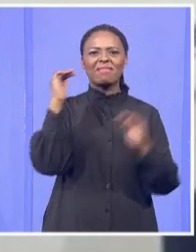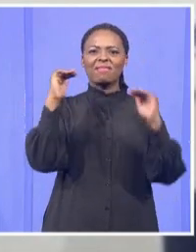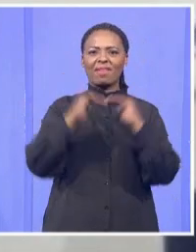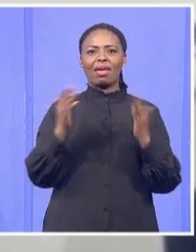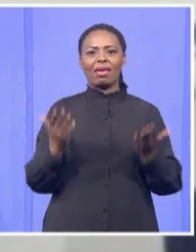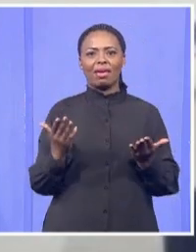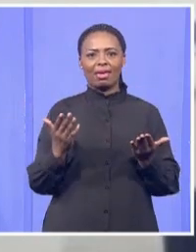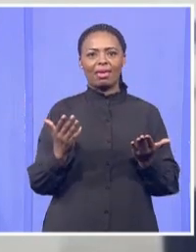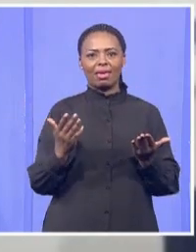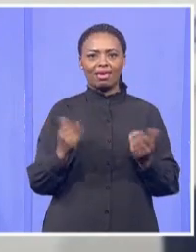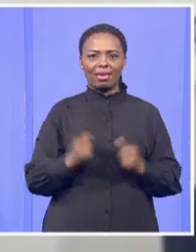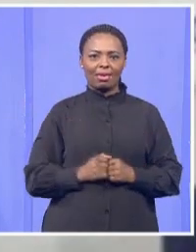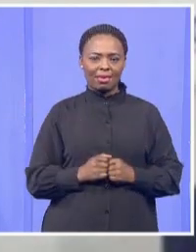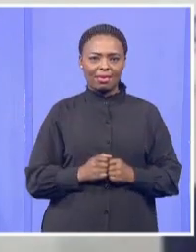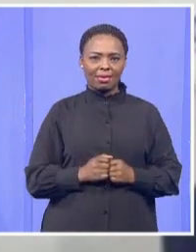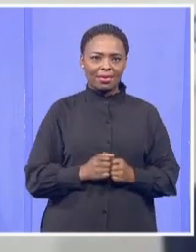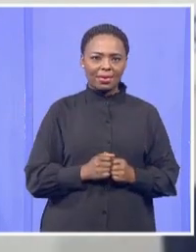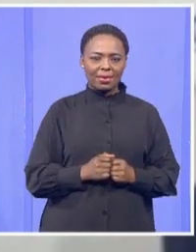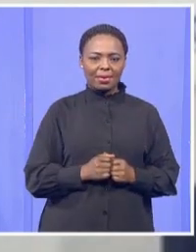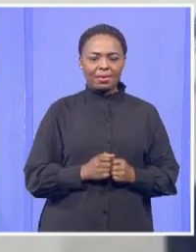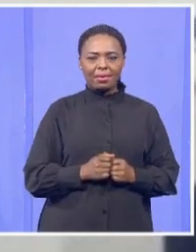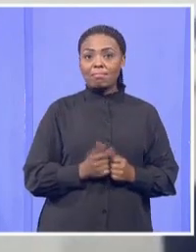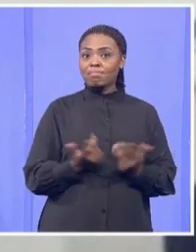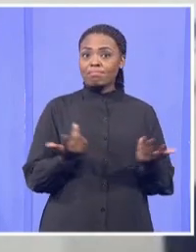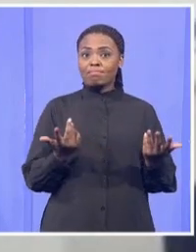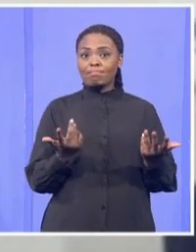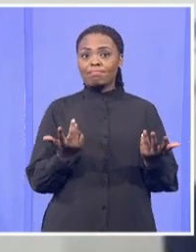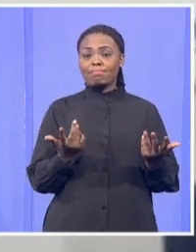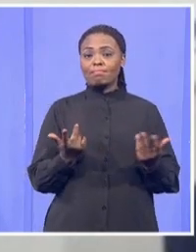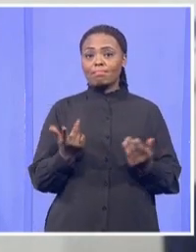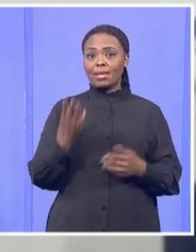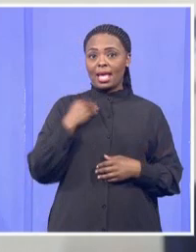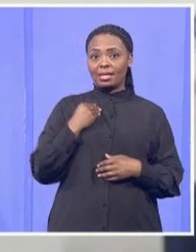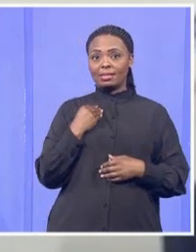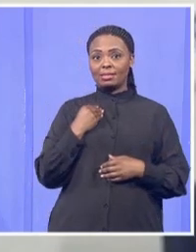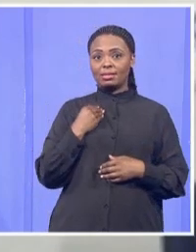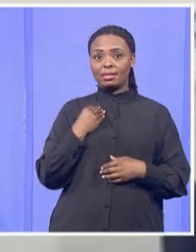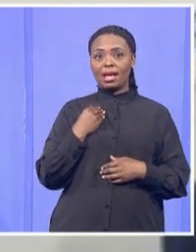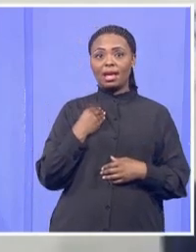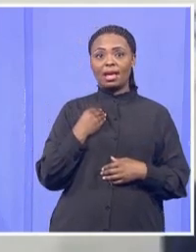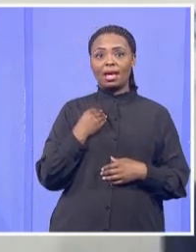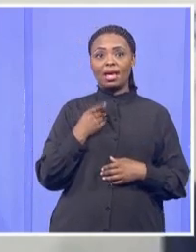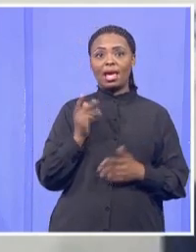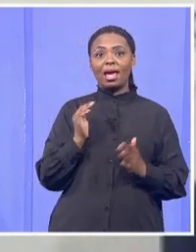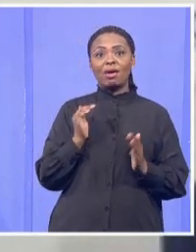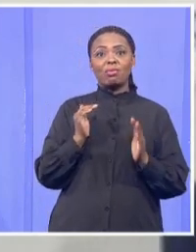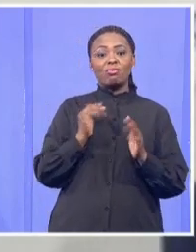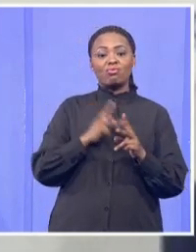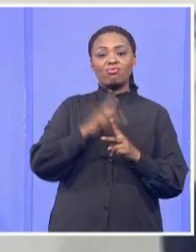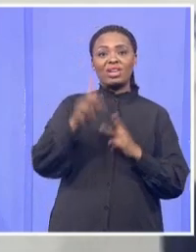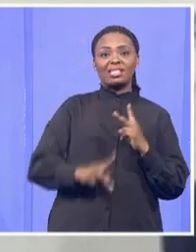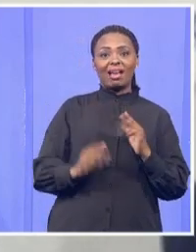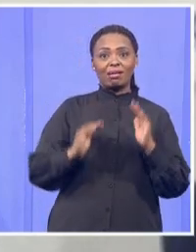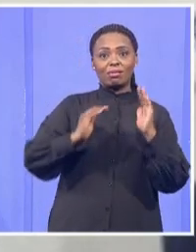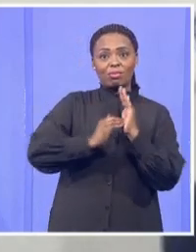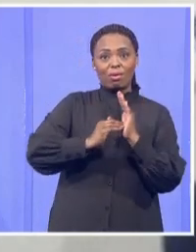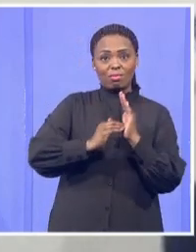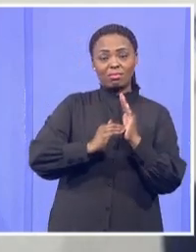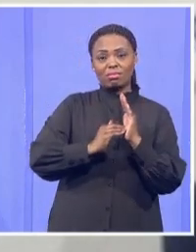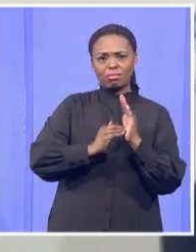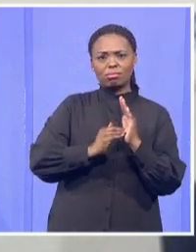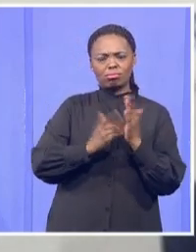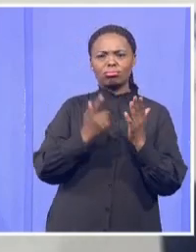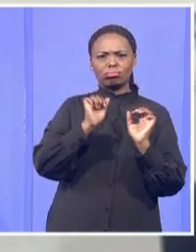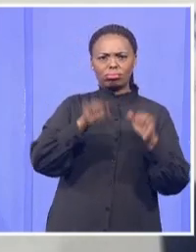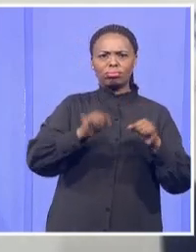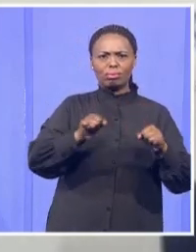system. Yes, we are ready for grade 12s. We've got the highest number of matriculants